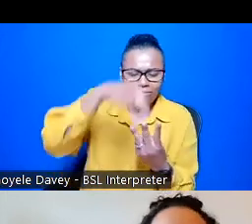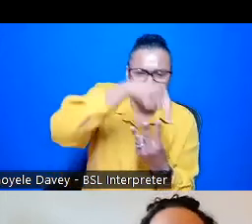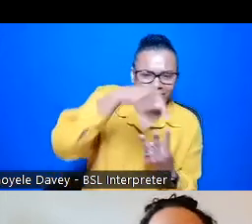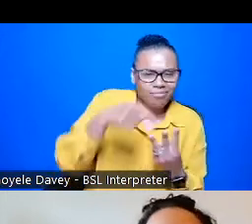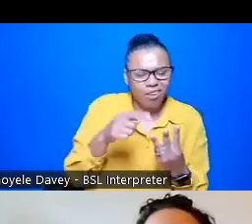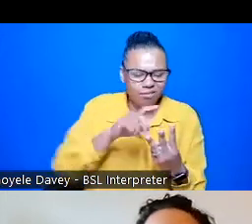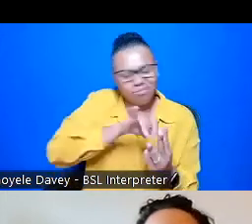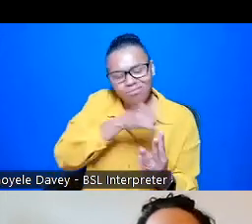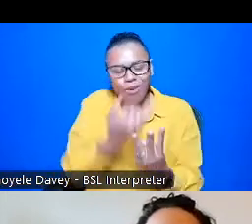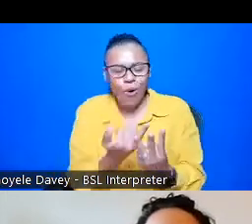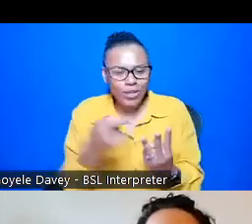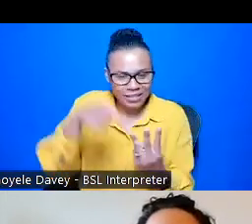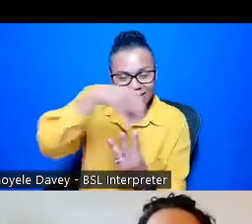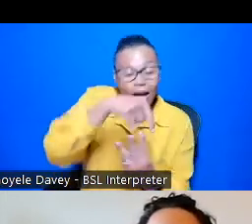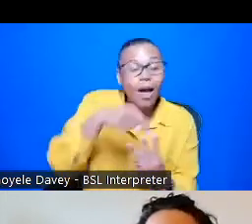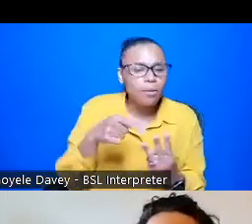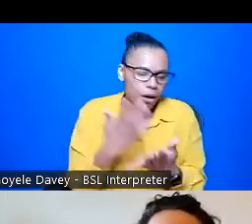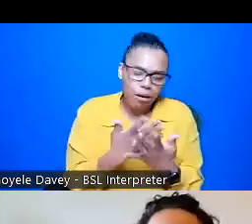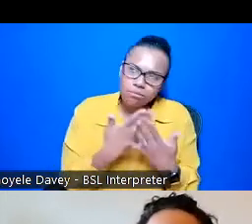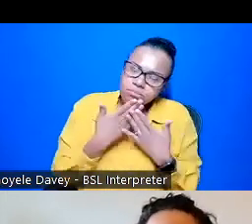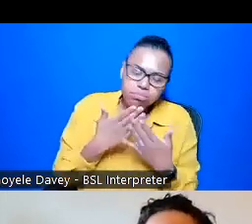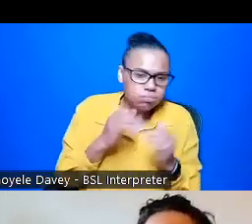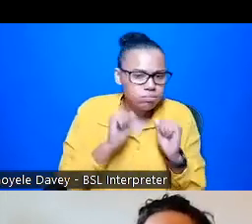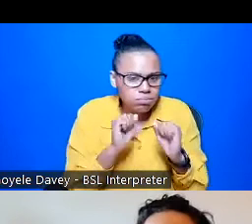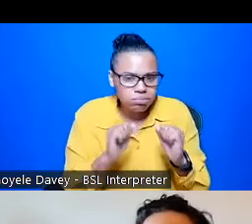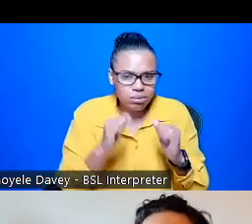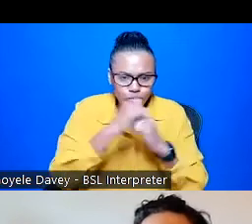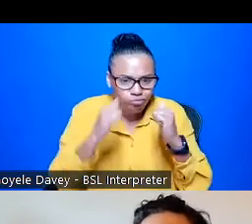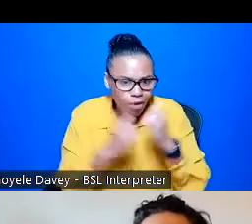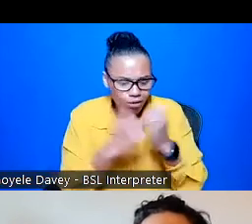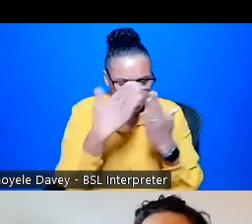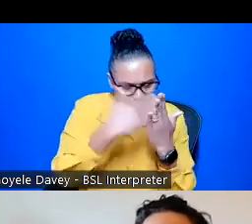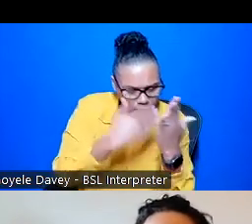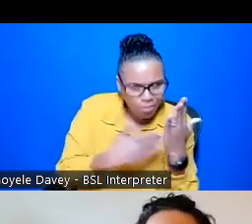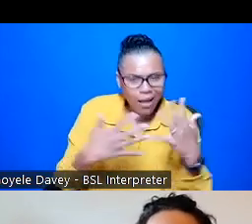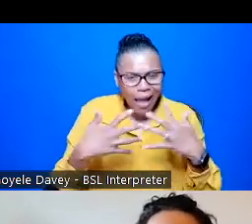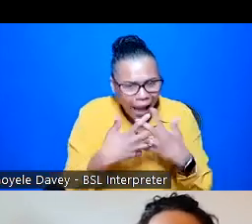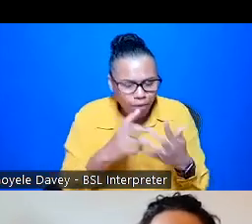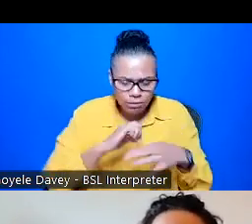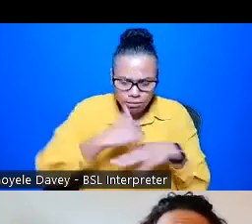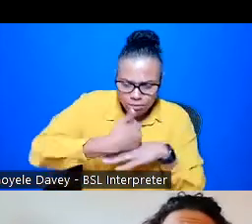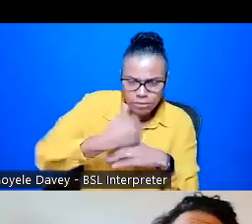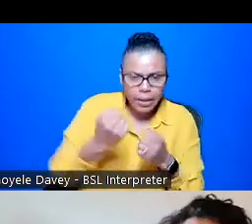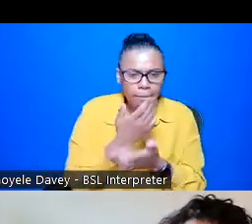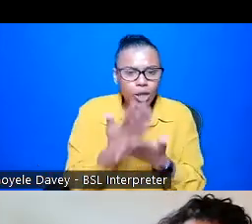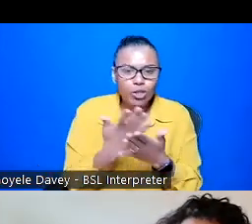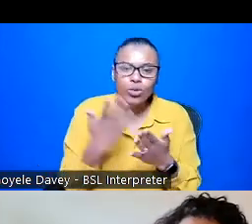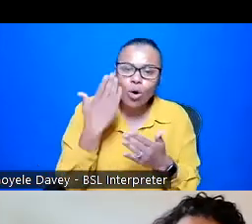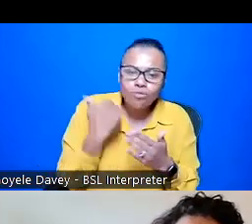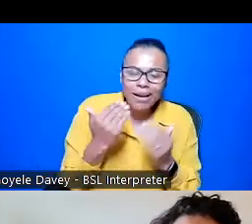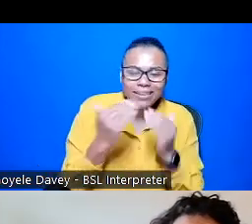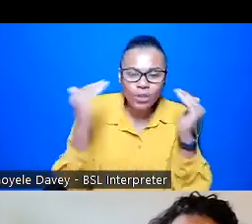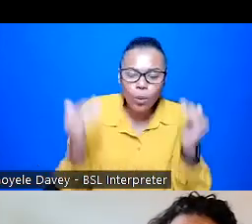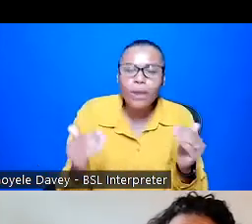celebrate of the charter are really your framework around how to establish and deliver race equity and race equality